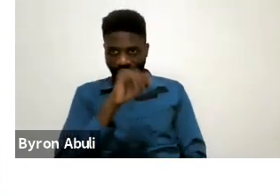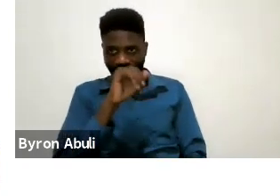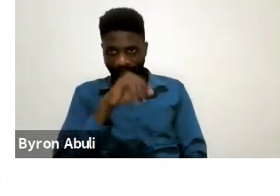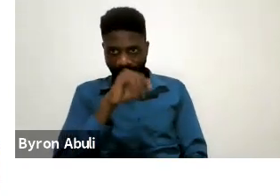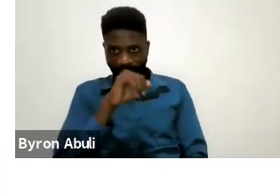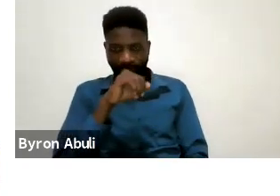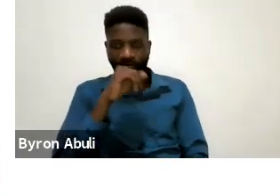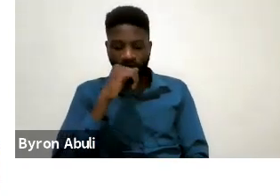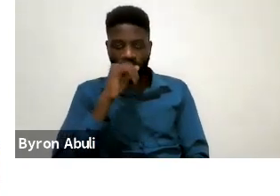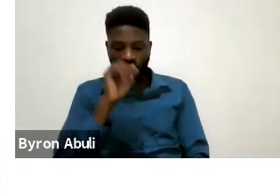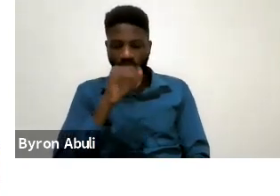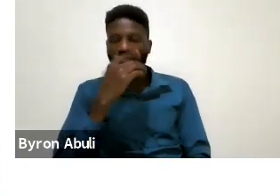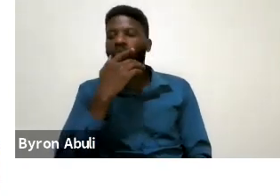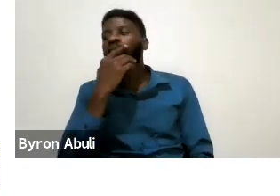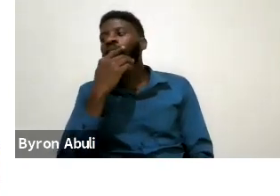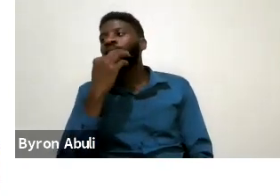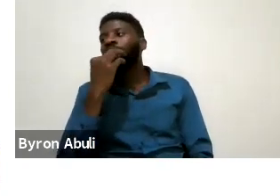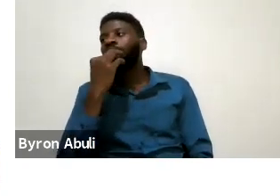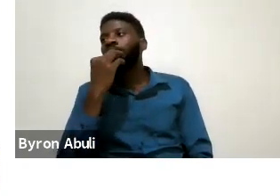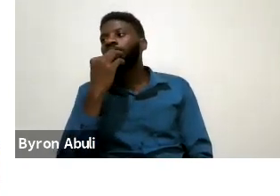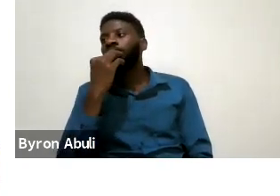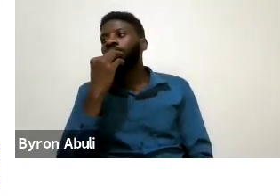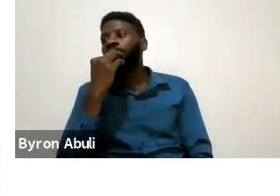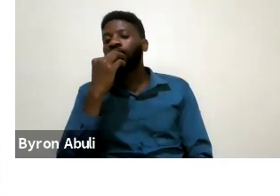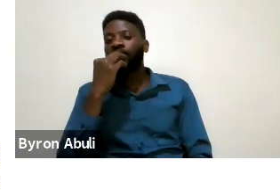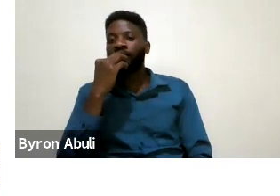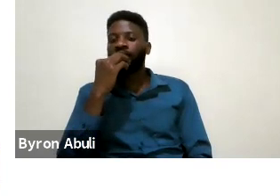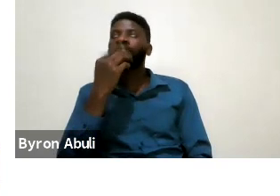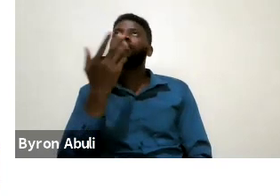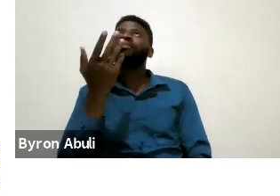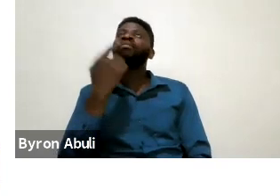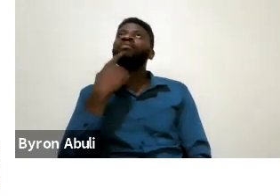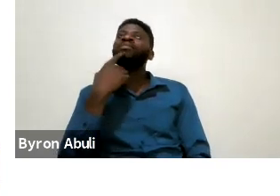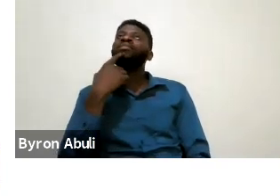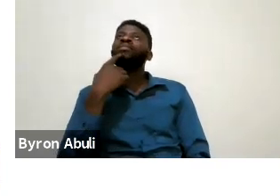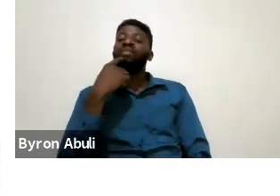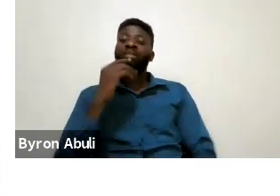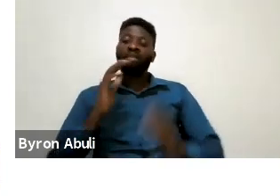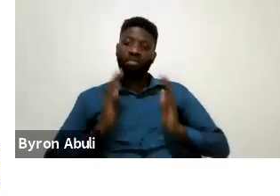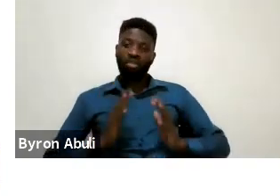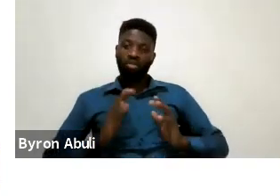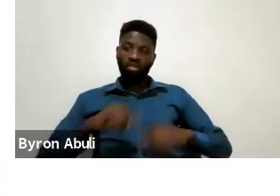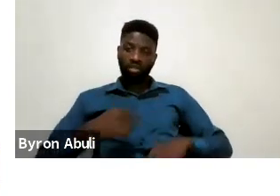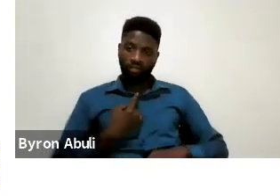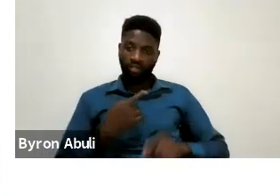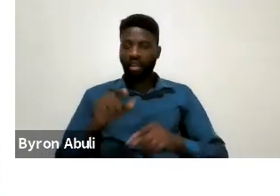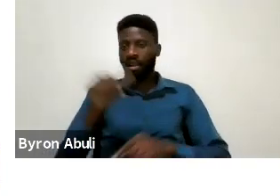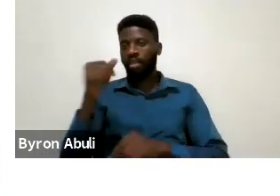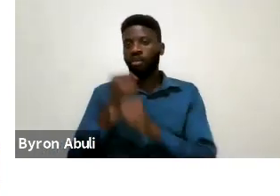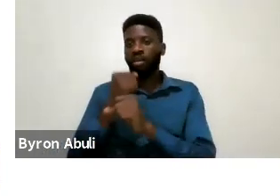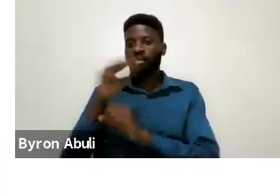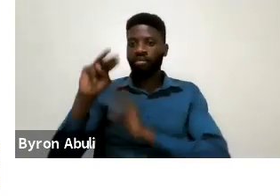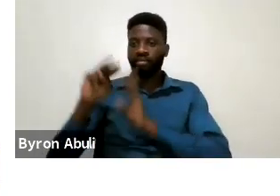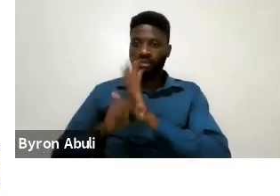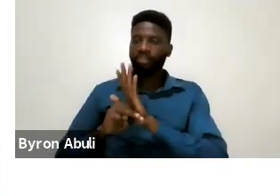Yes. Yeah. I once experienced that as well, personally, and even my co-workers. That was